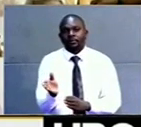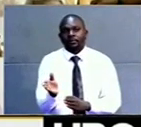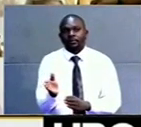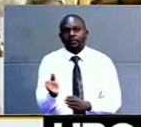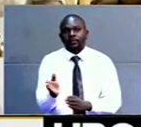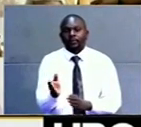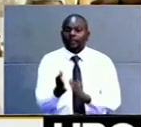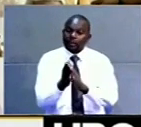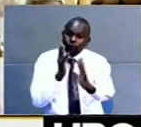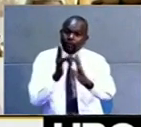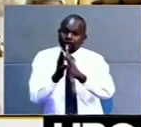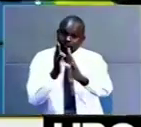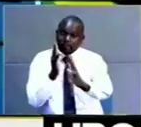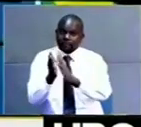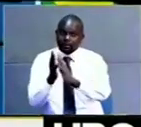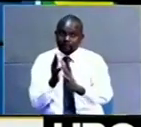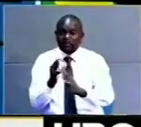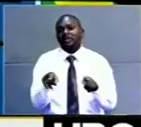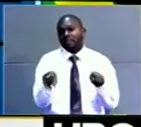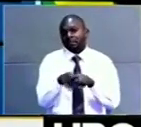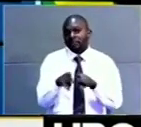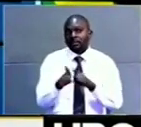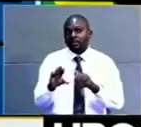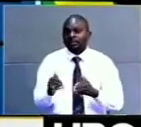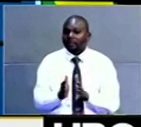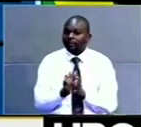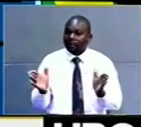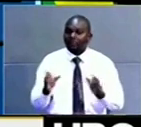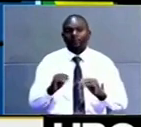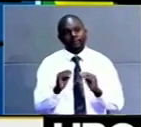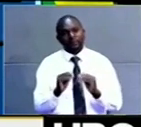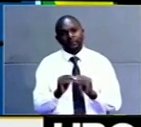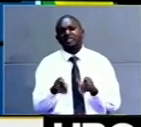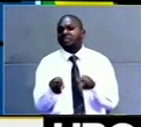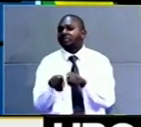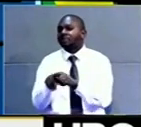Lining behind candidates is not the same as holding public meetings.